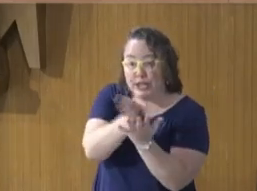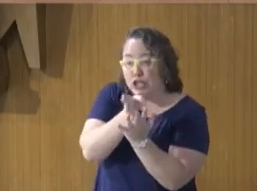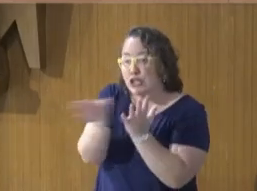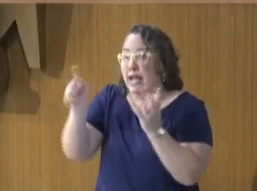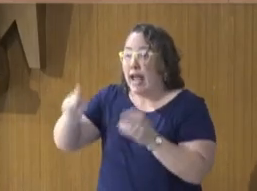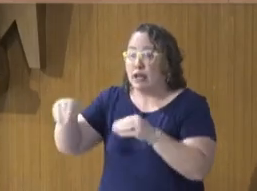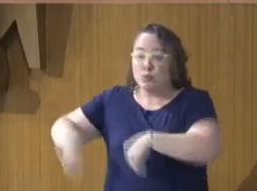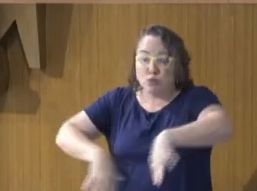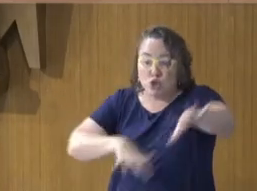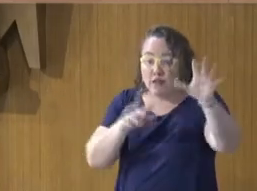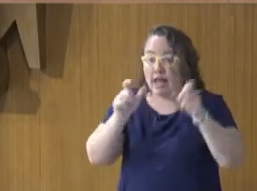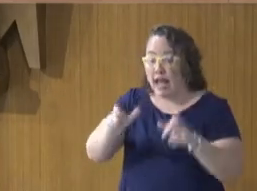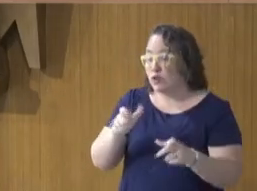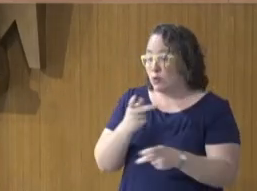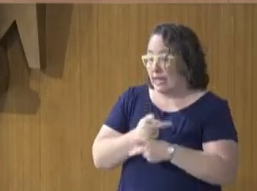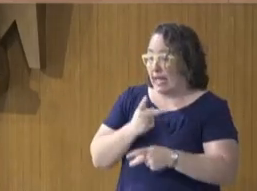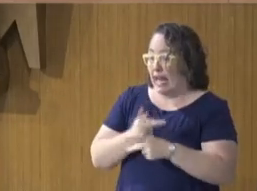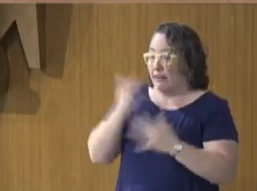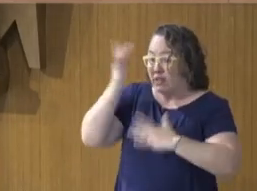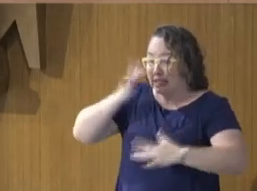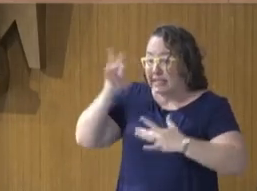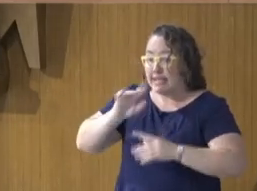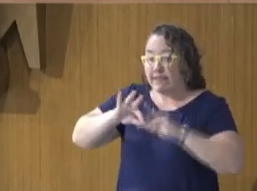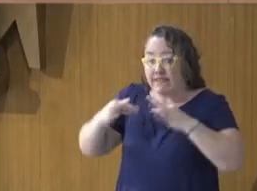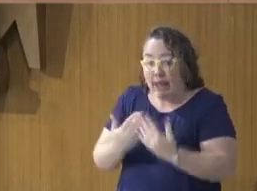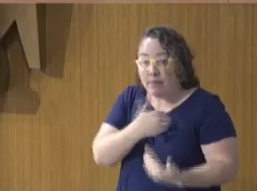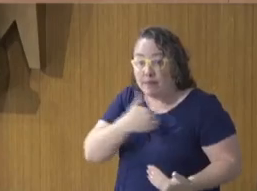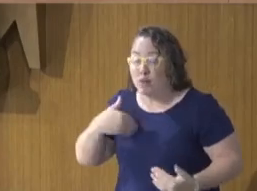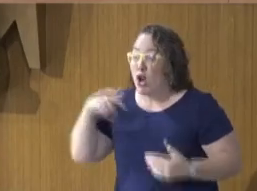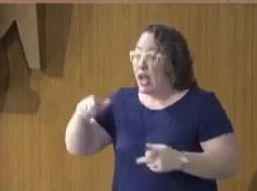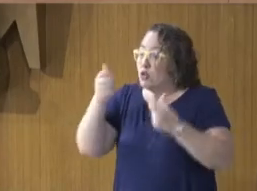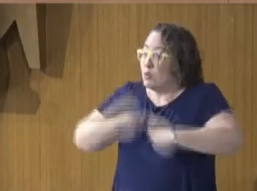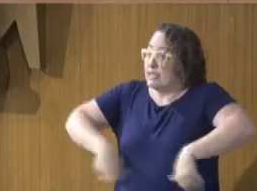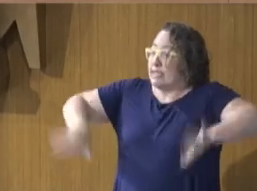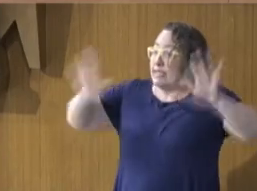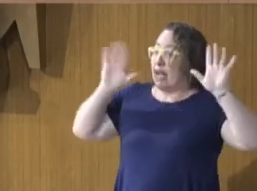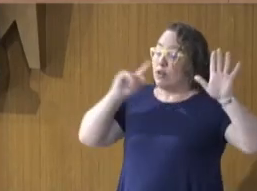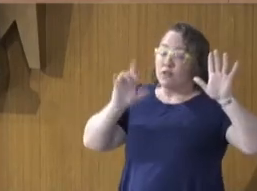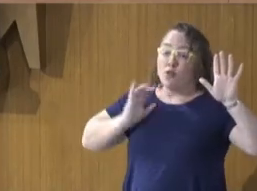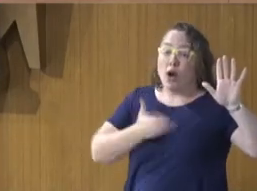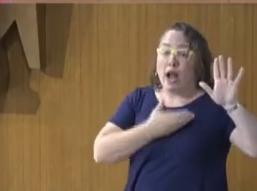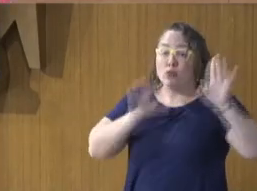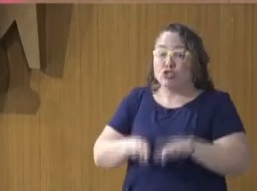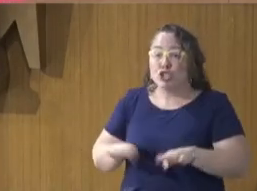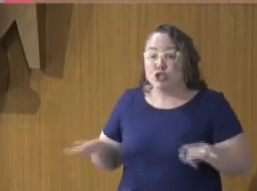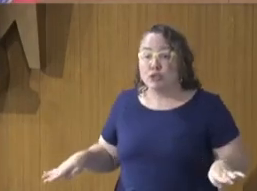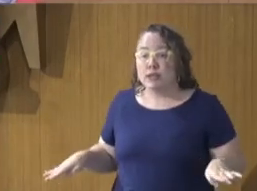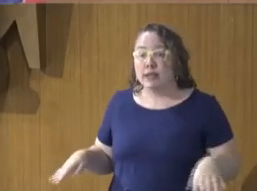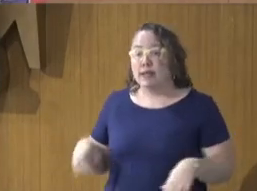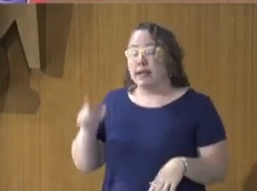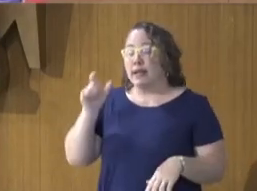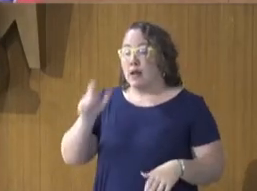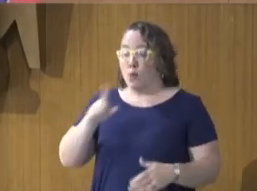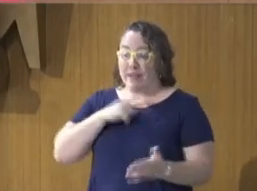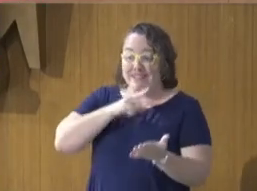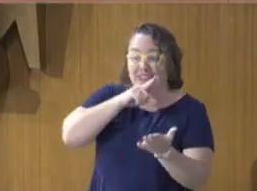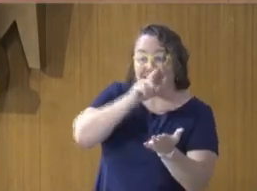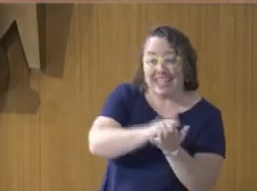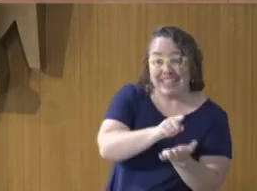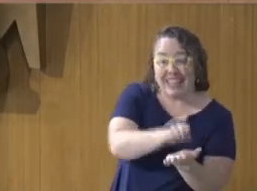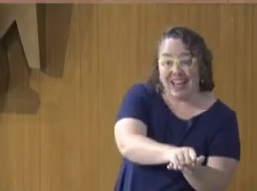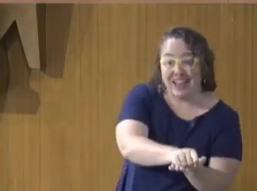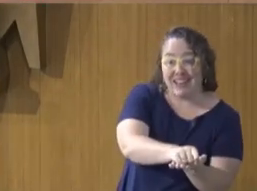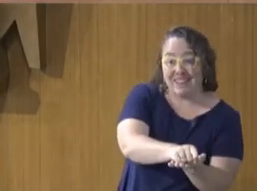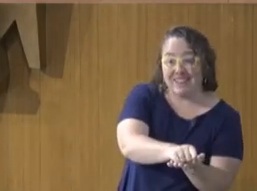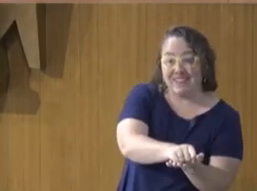move. We had to take care of an ill family member. We had to sacrifice for our children. We fell in love, or we fell